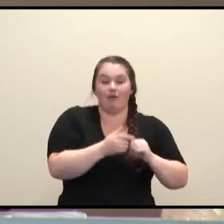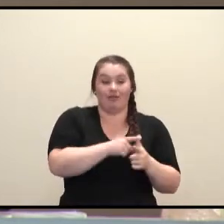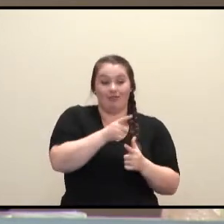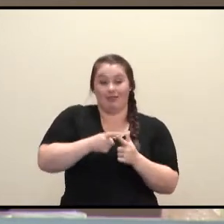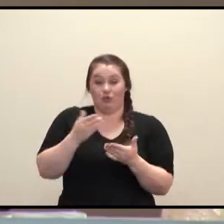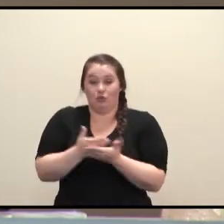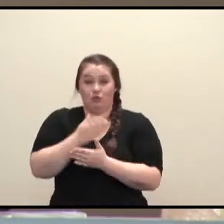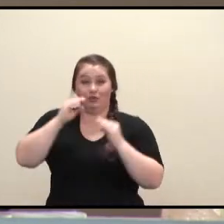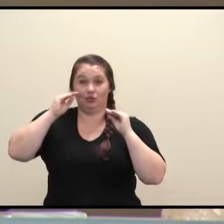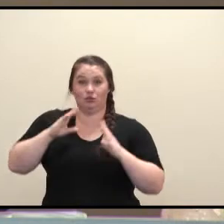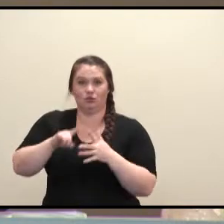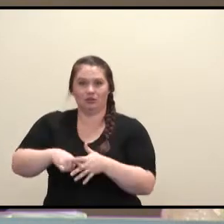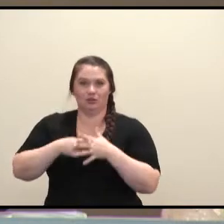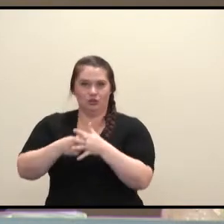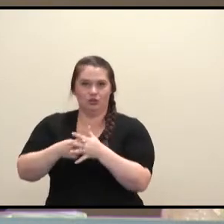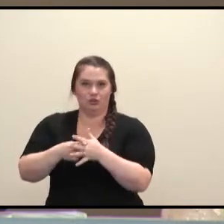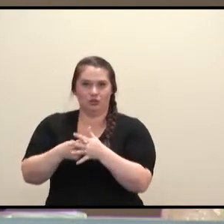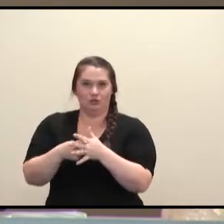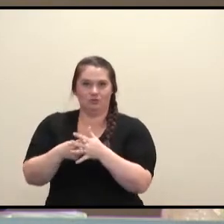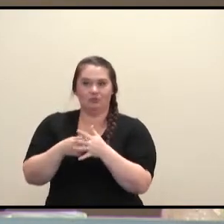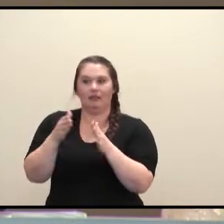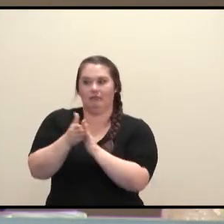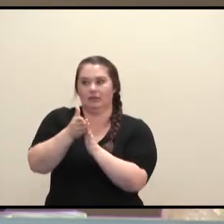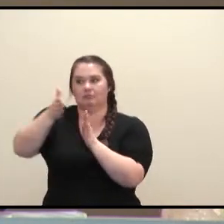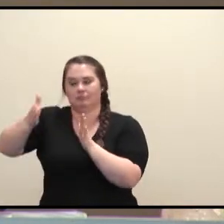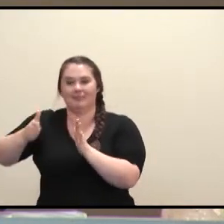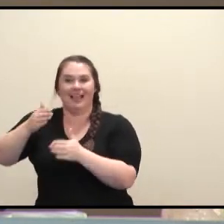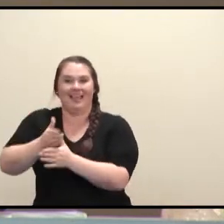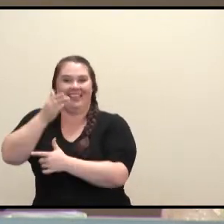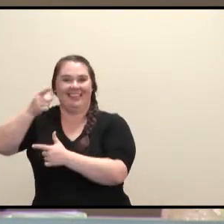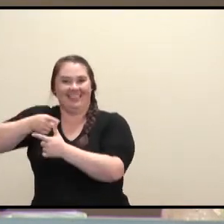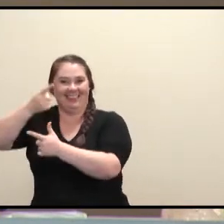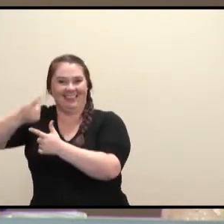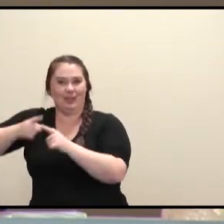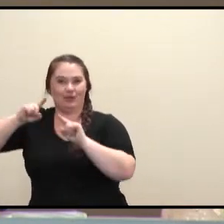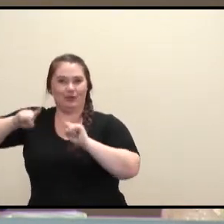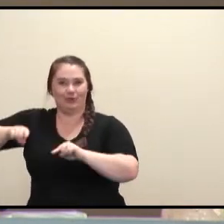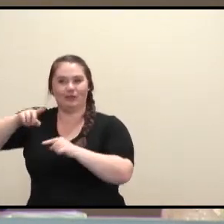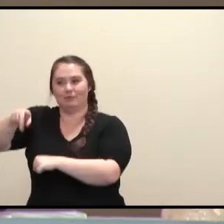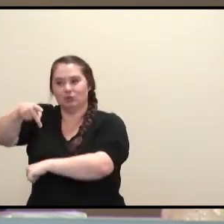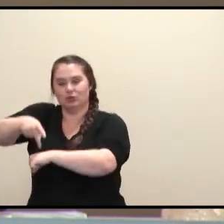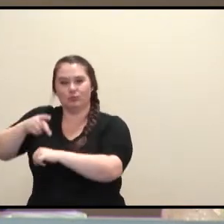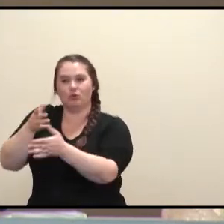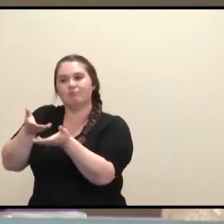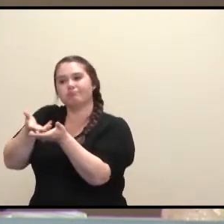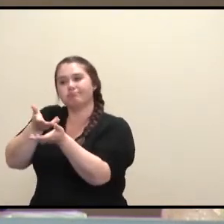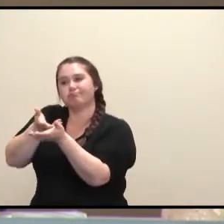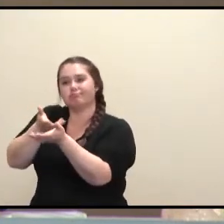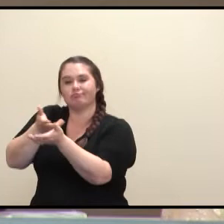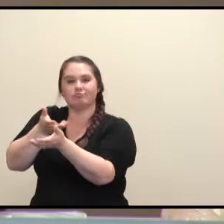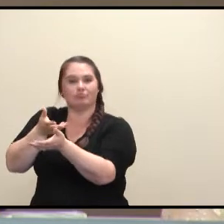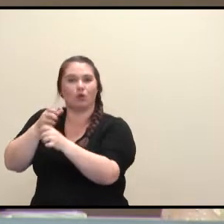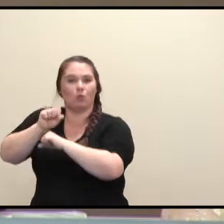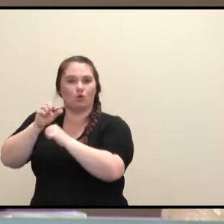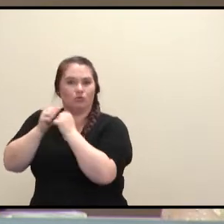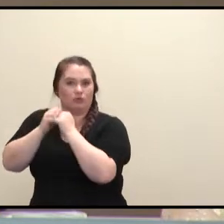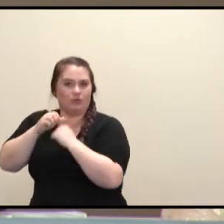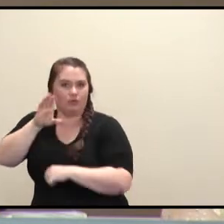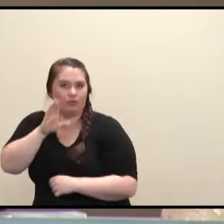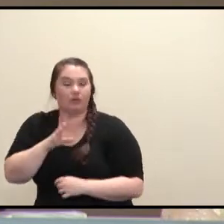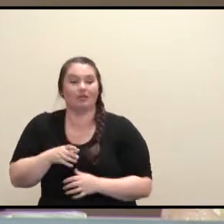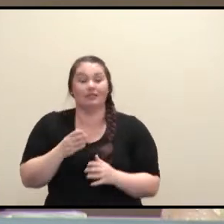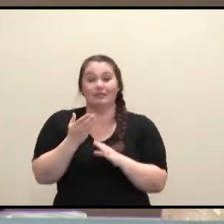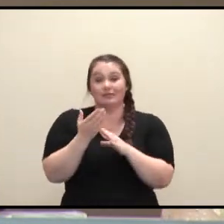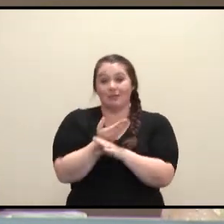orientation, and then they'll work with their principals on their campuses. But we're excited about offering that this year. We'll be using some of our